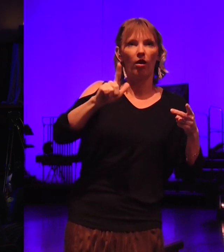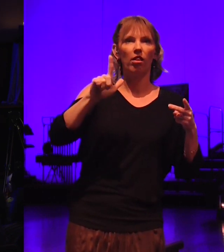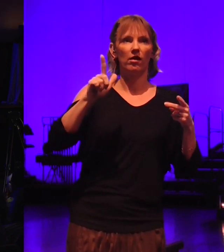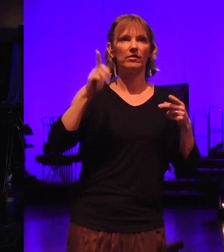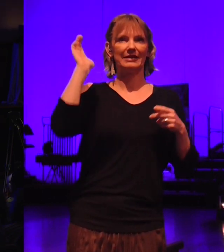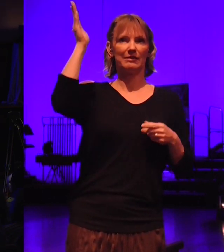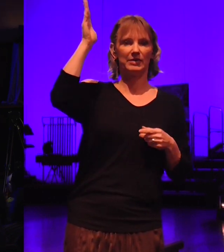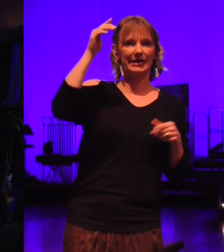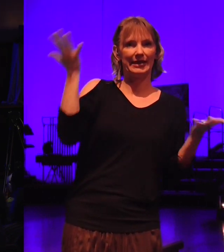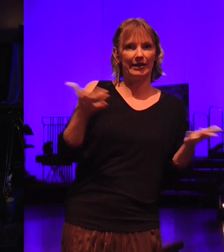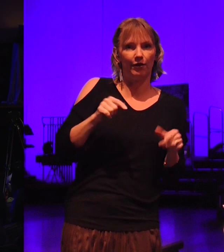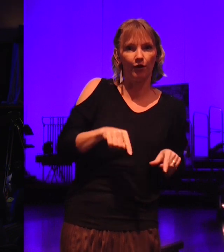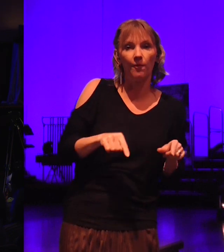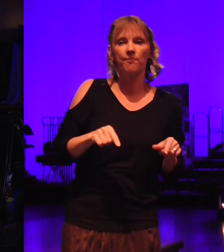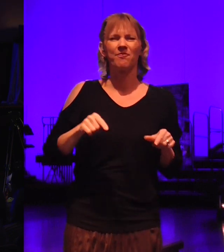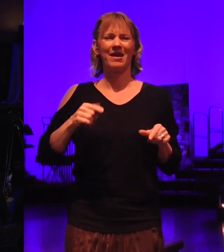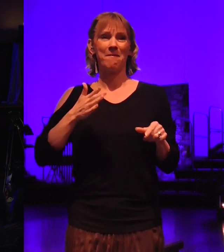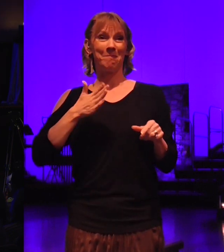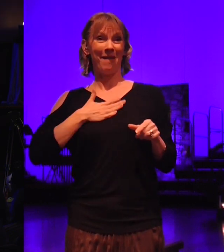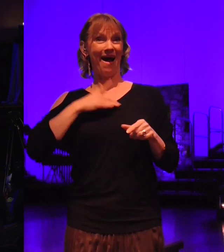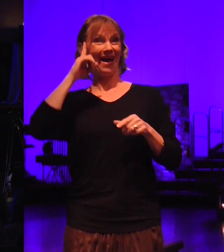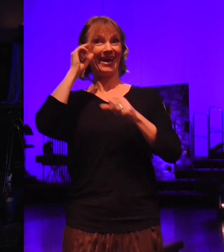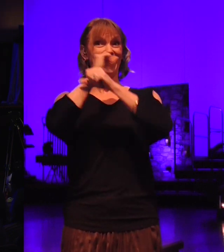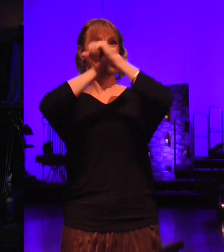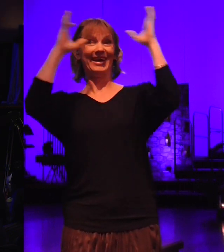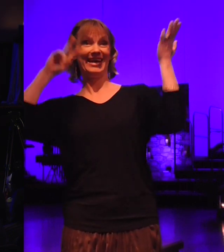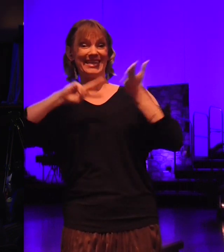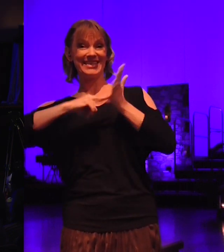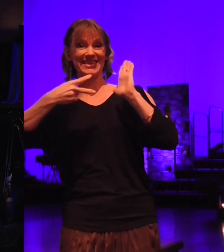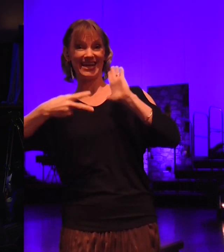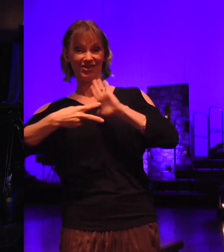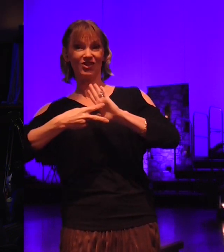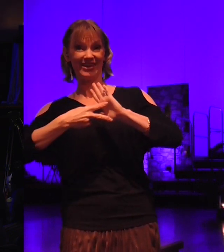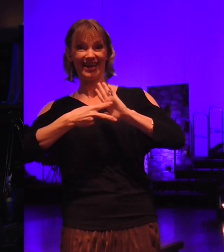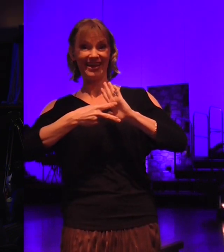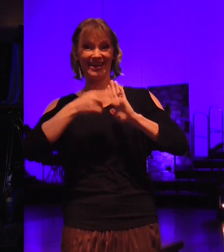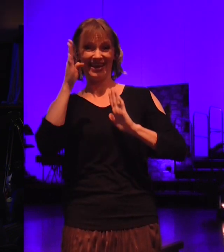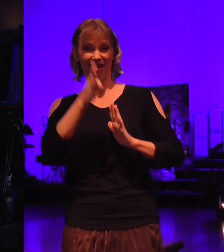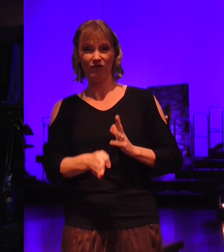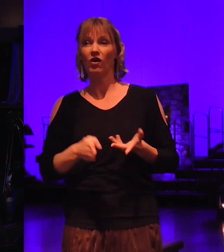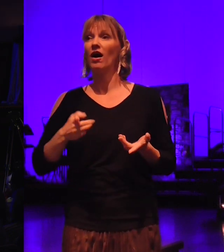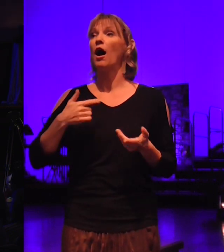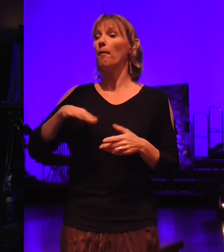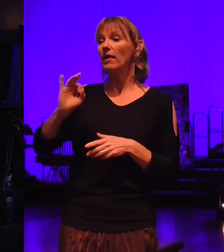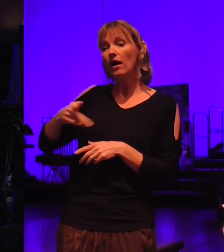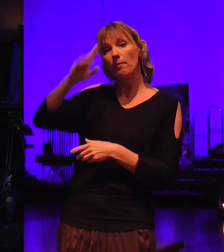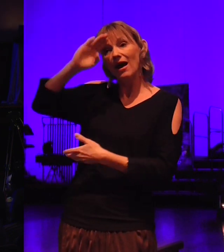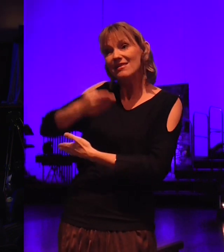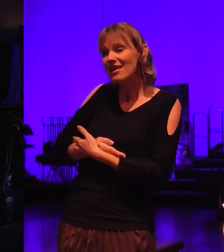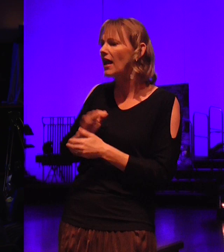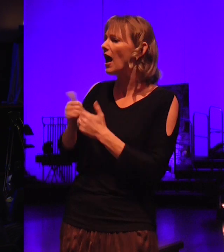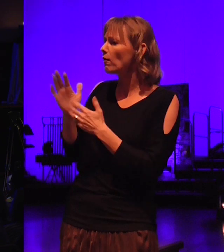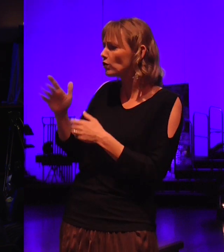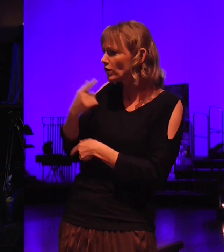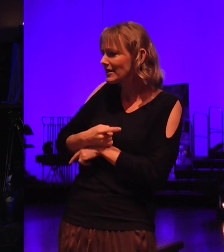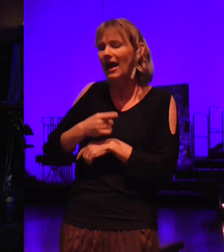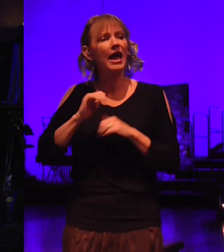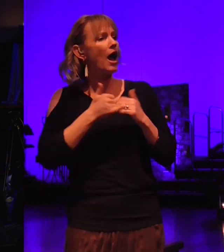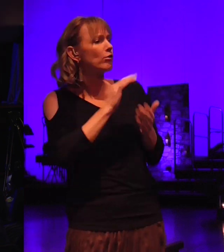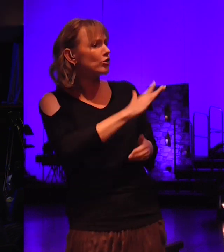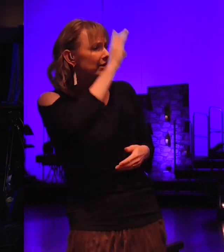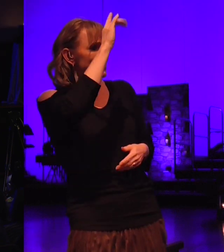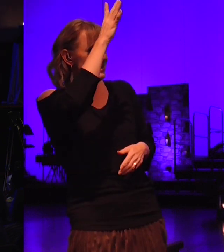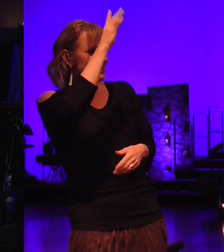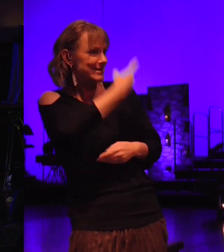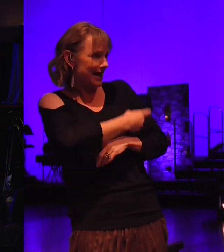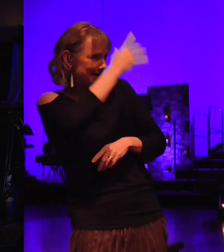Never was in my intentions. And I remember picking my son up from school. How was your day? It was fine. How was your day, Dad? And I shared, well, I just